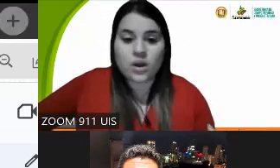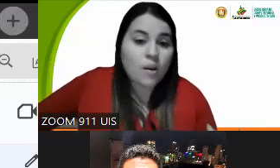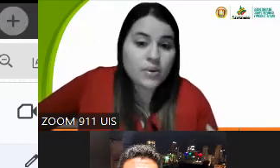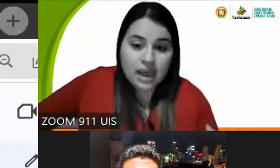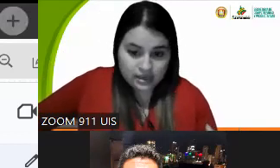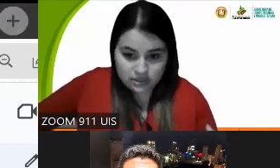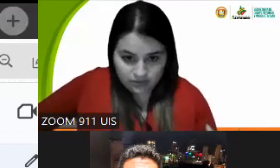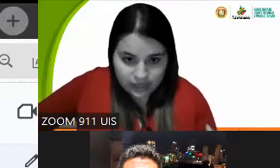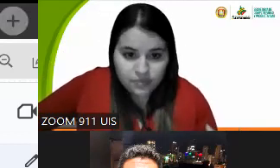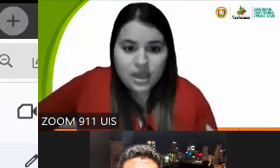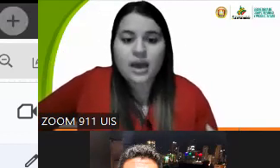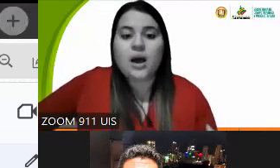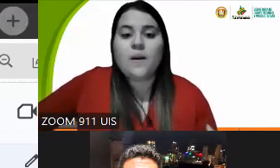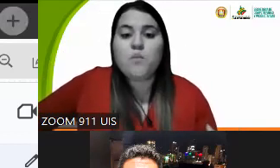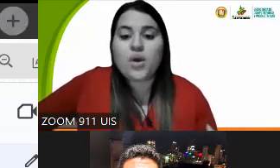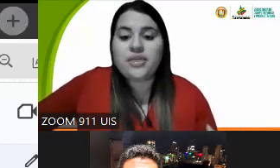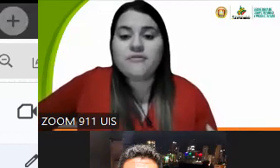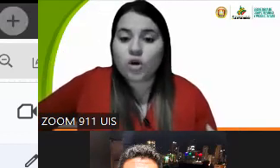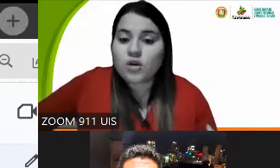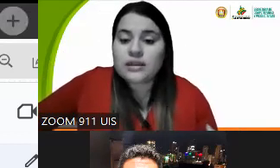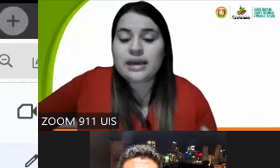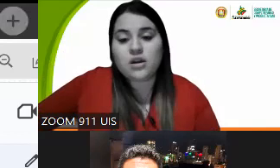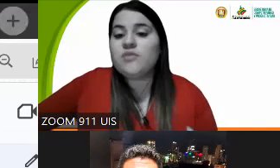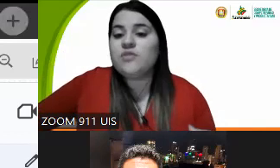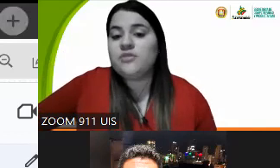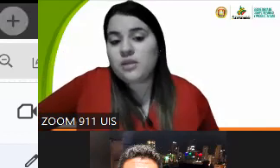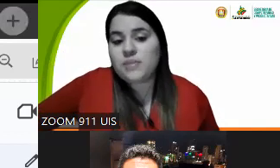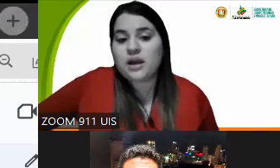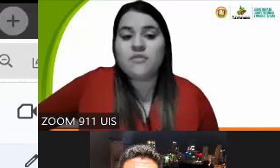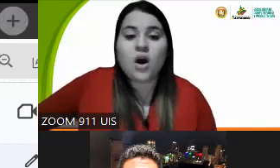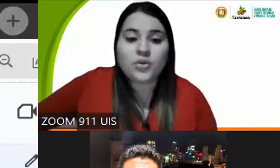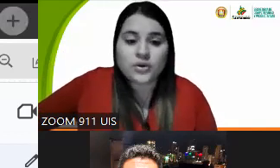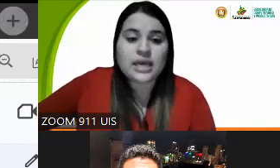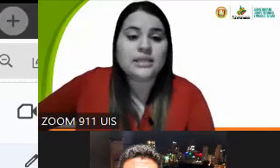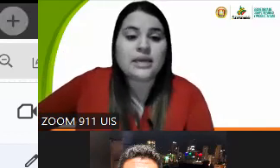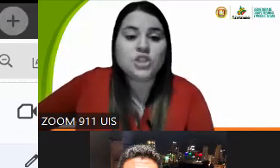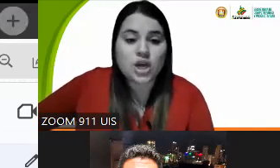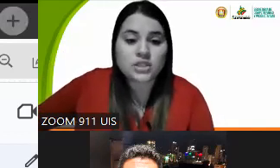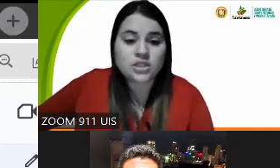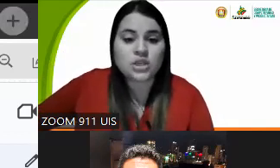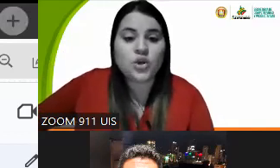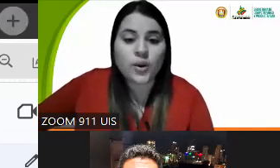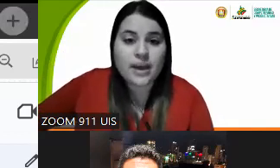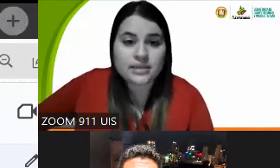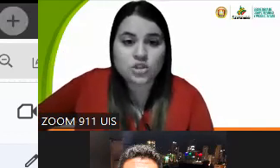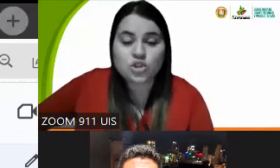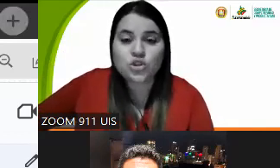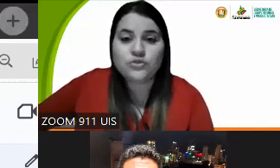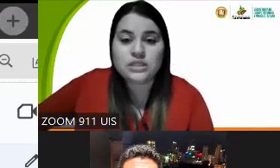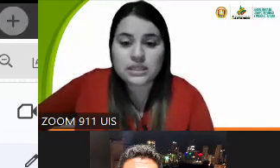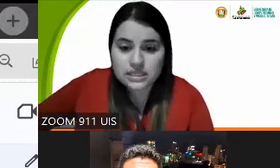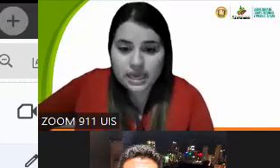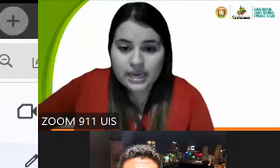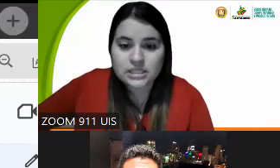actively, or open actively with the verbal and non-verbal feedback of others, and adjust your message